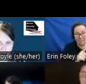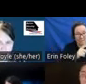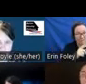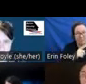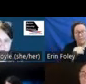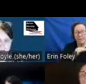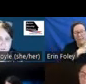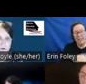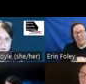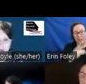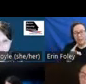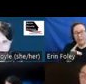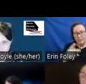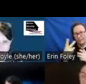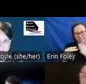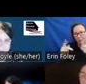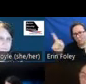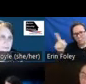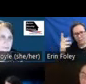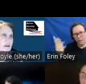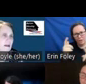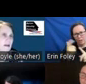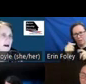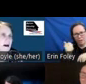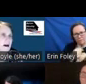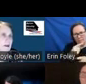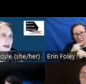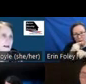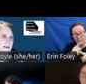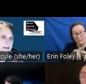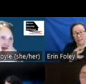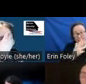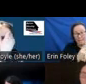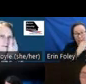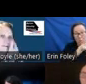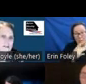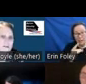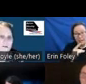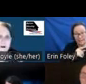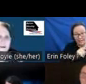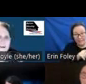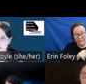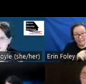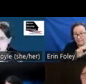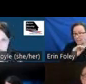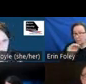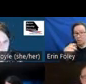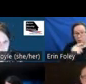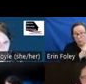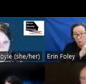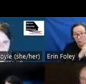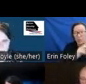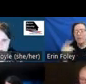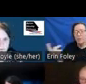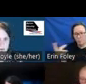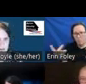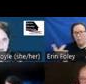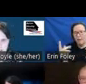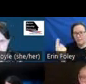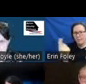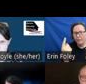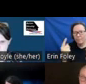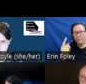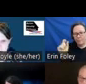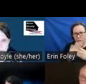automatically guardians until the person turns 18. At 18, if there is no guardianship, either one of the parents could be